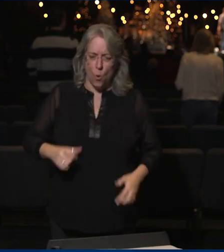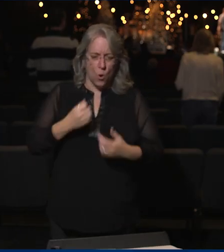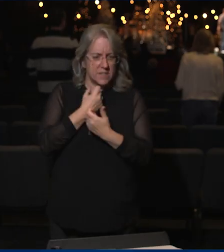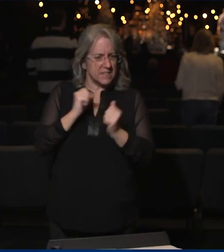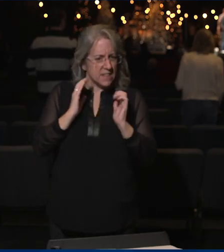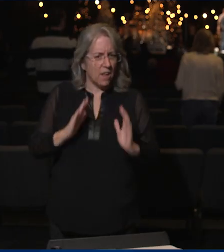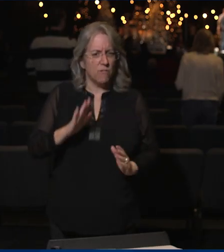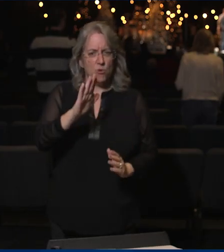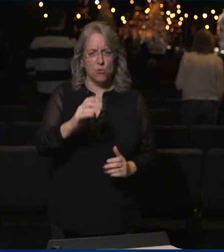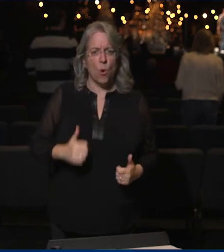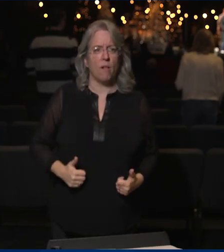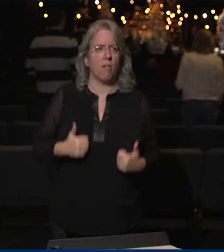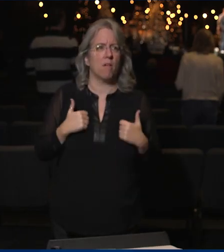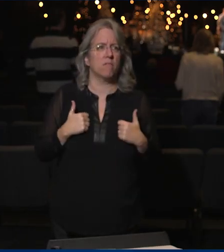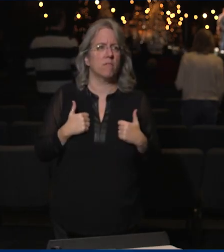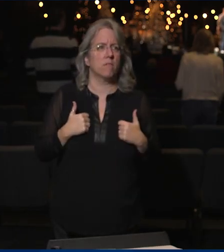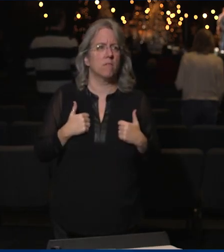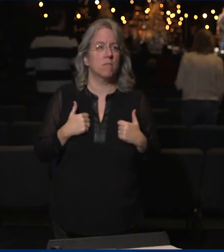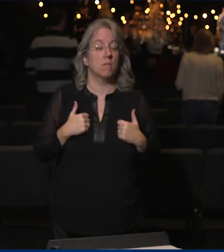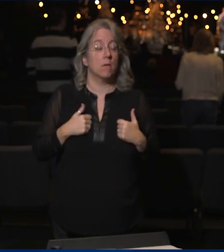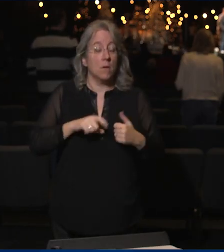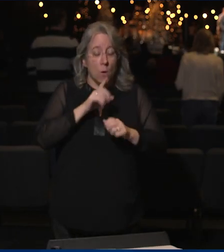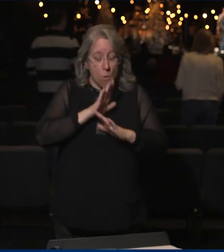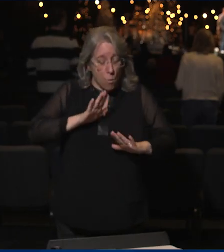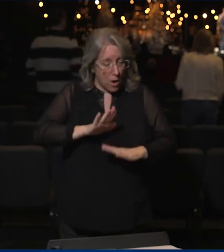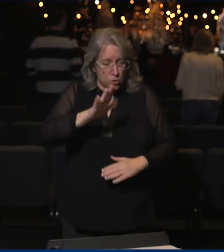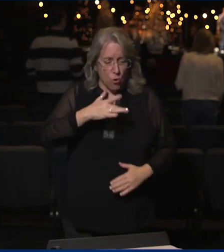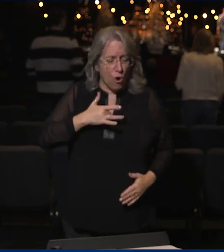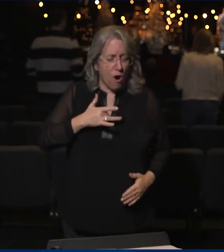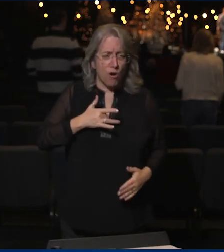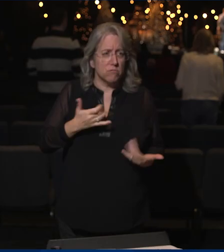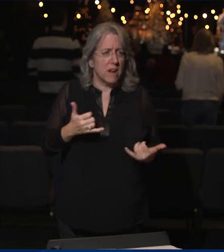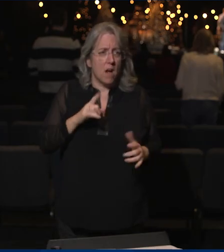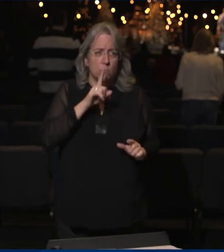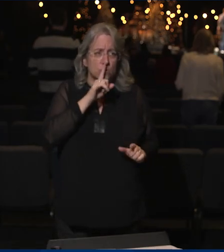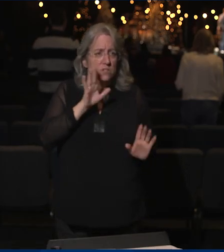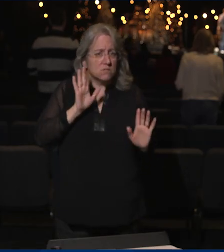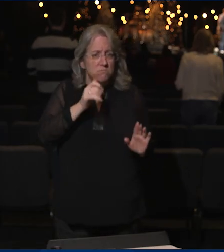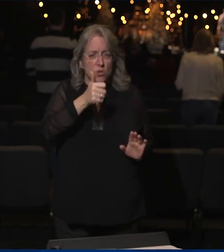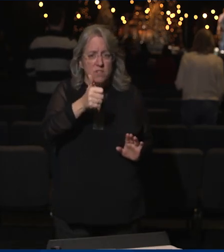life, just in the quietness of your heart right now,